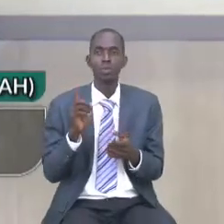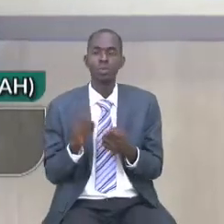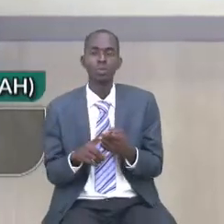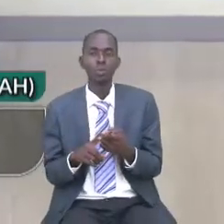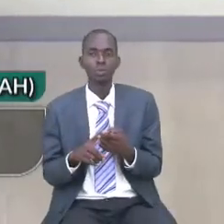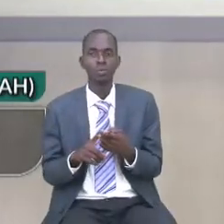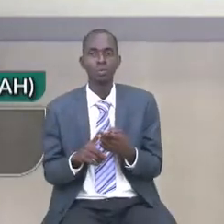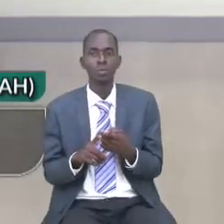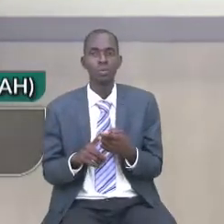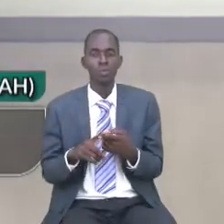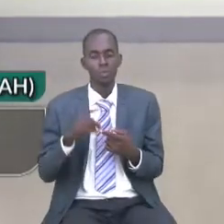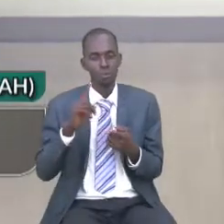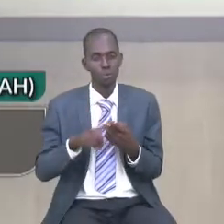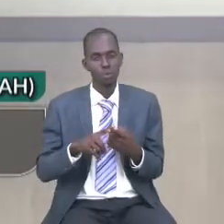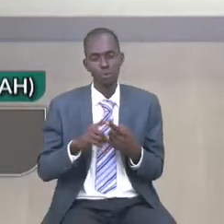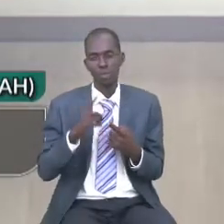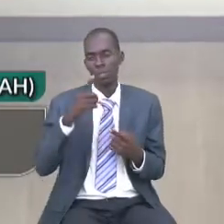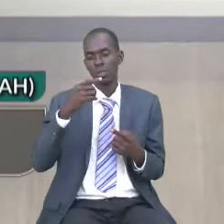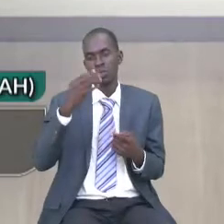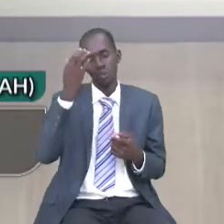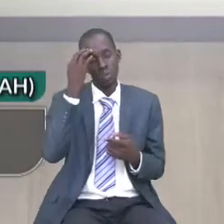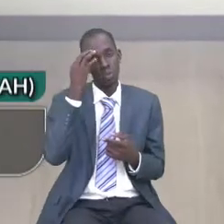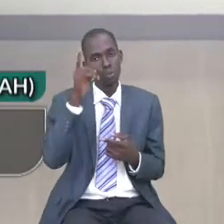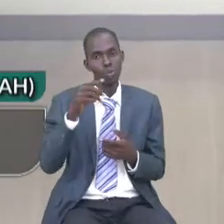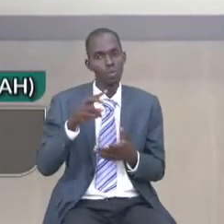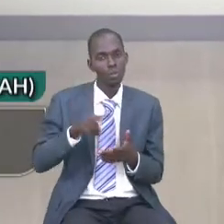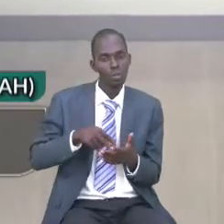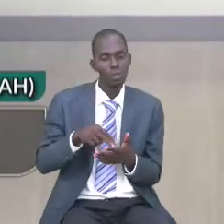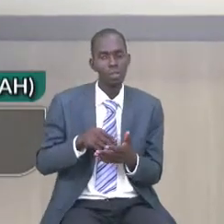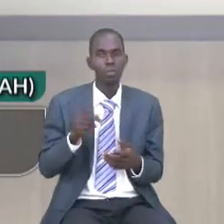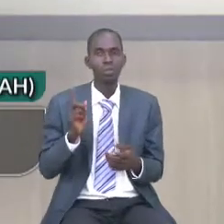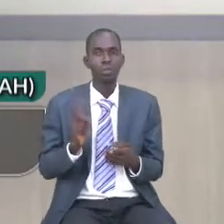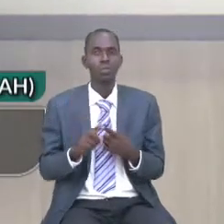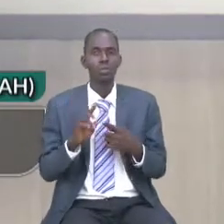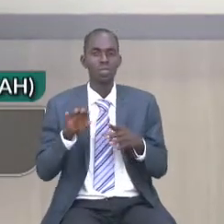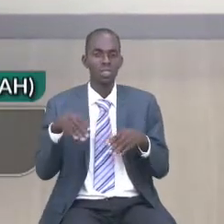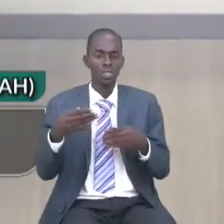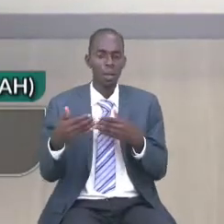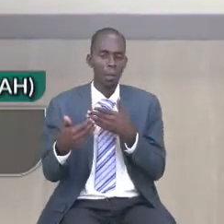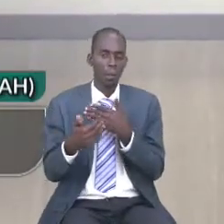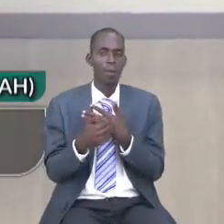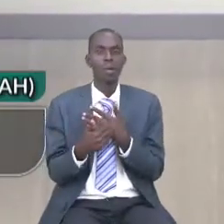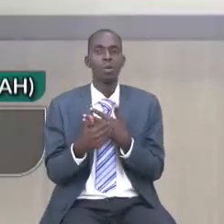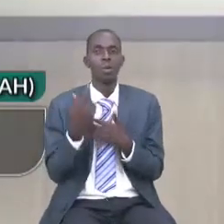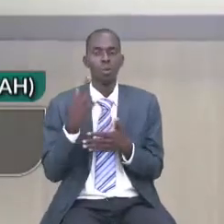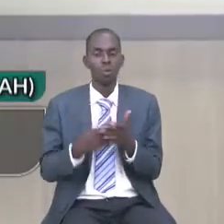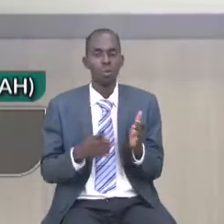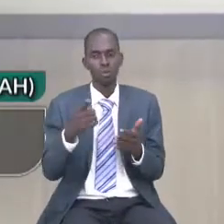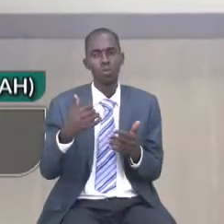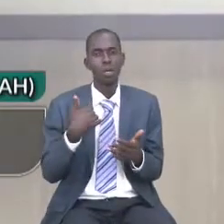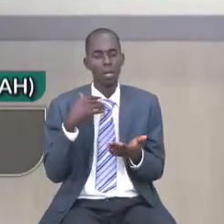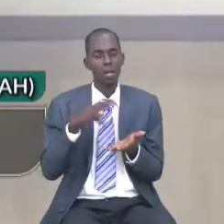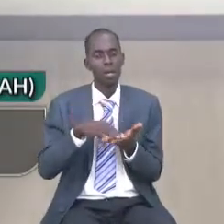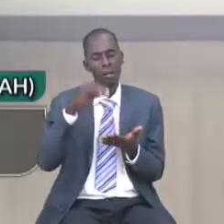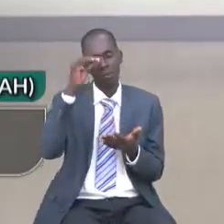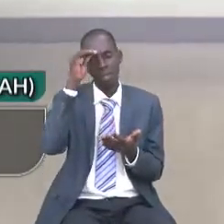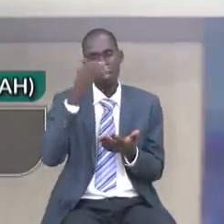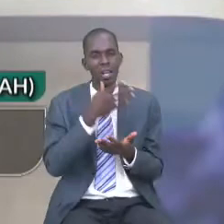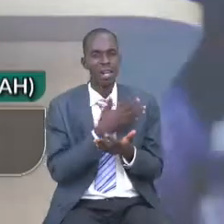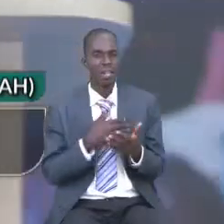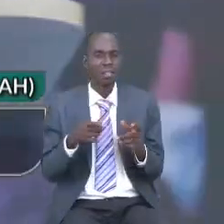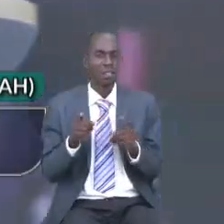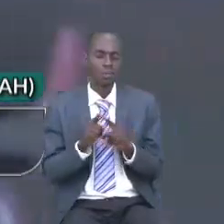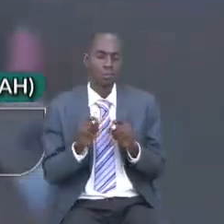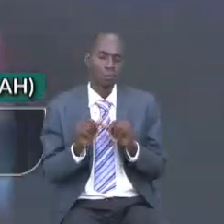to recite. You read to give them back what you have learned. And as you go on